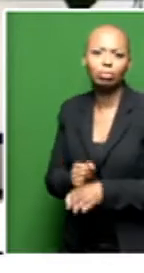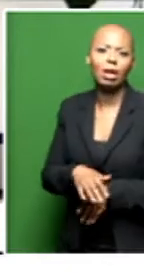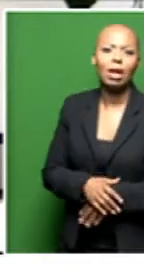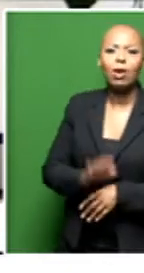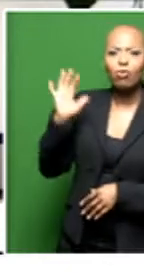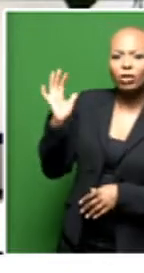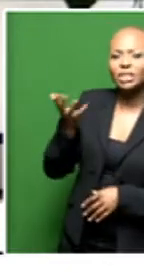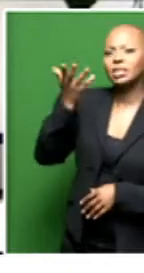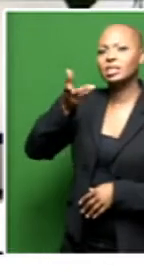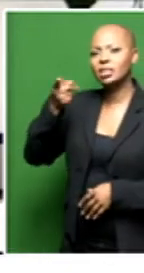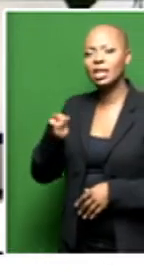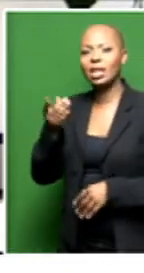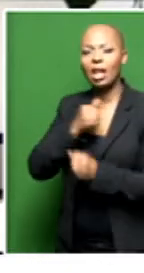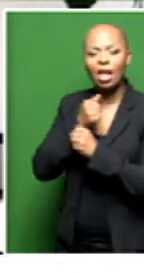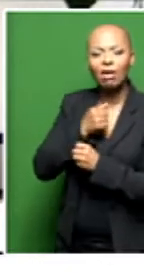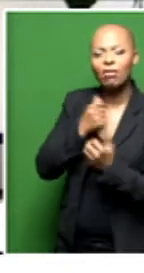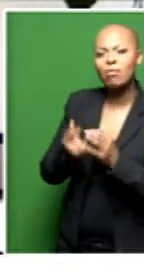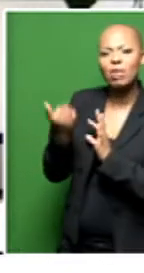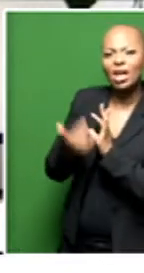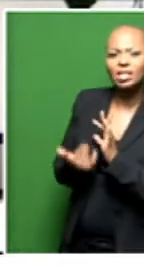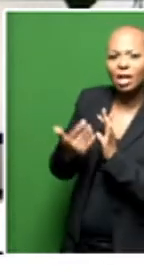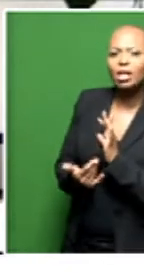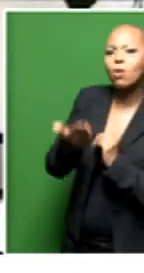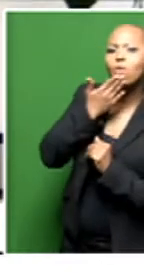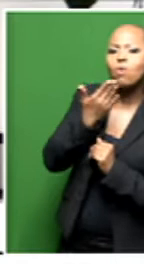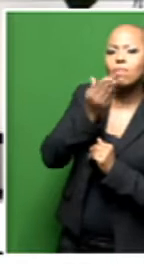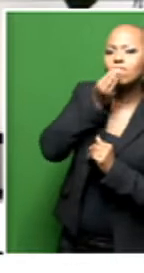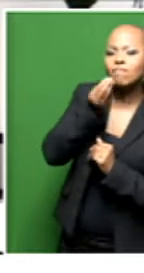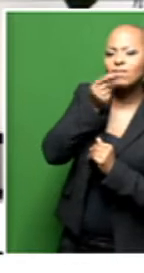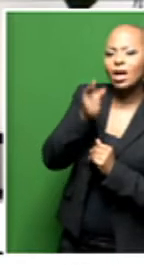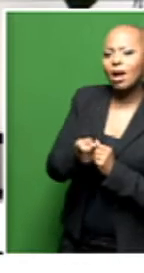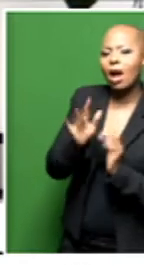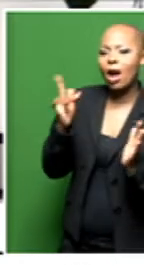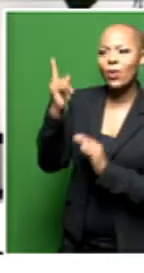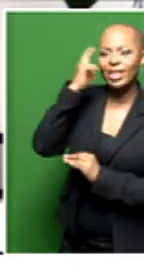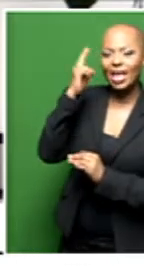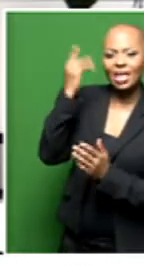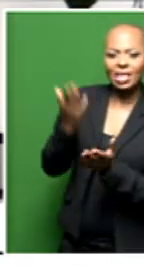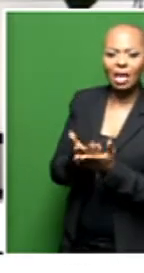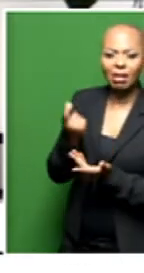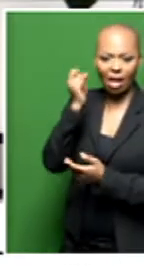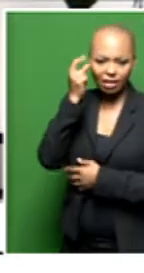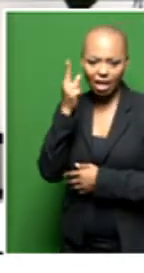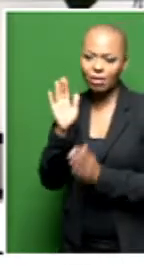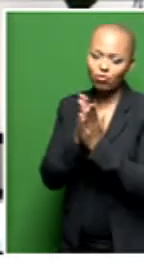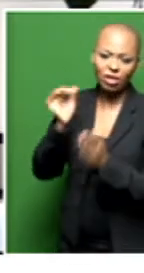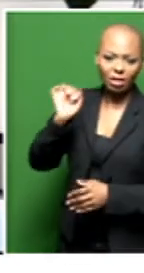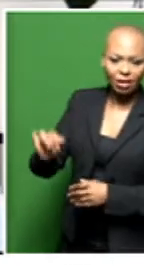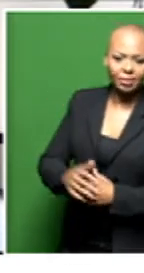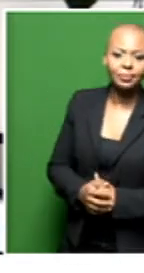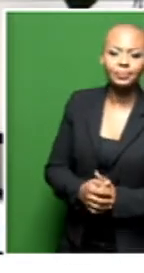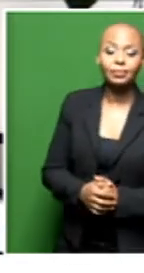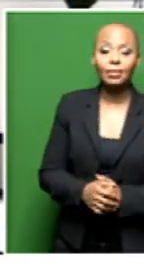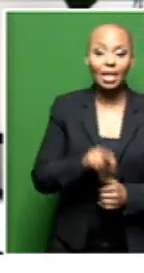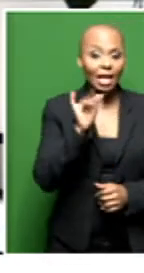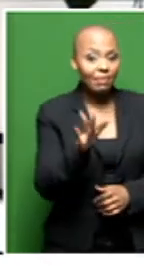those passionate about food, how do you think they were going to receive it? Look, if